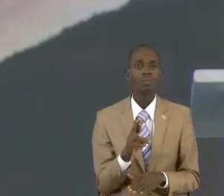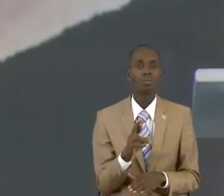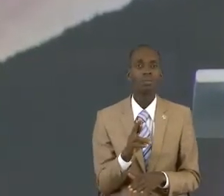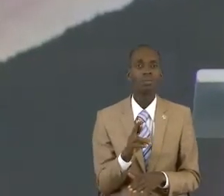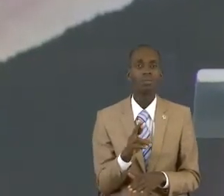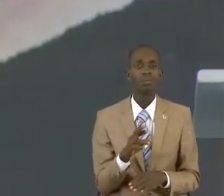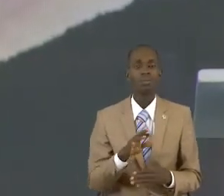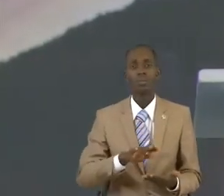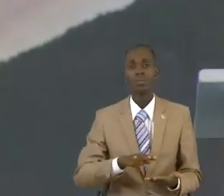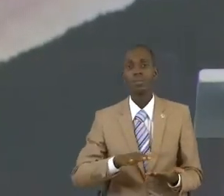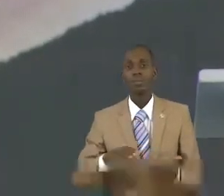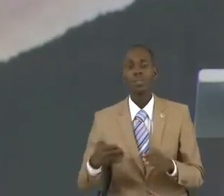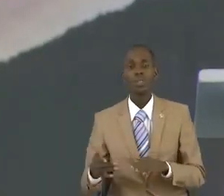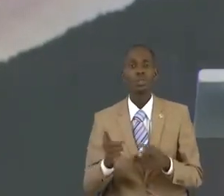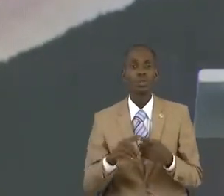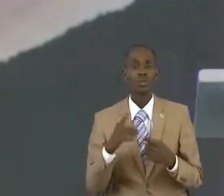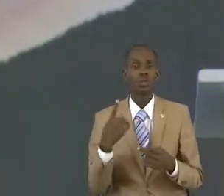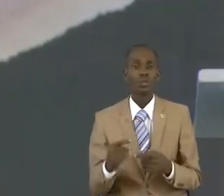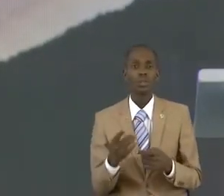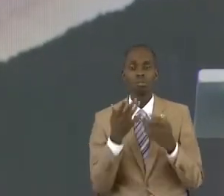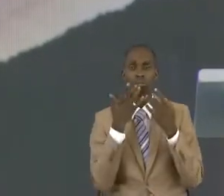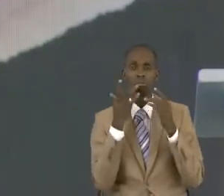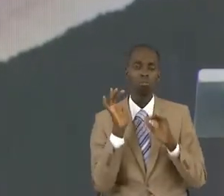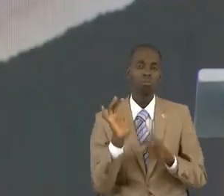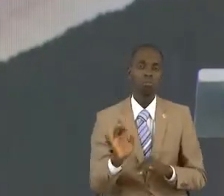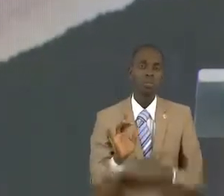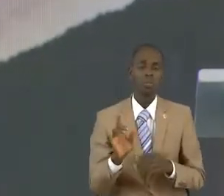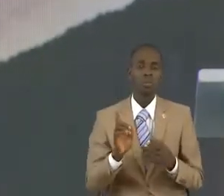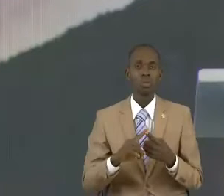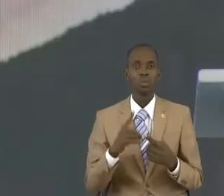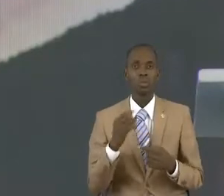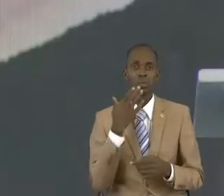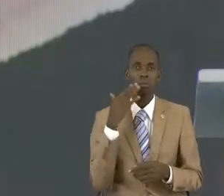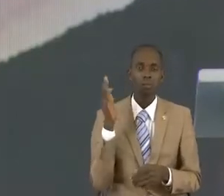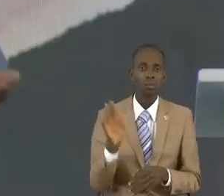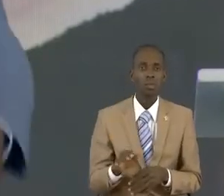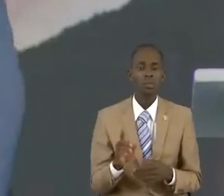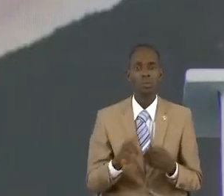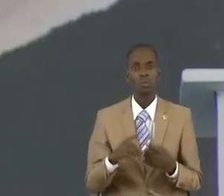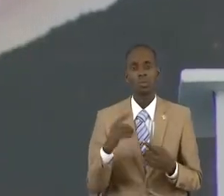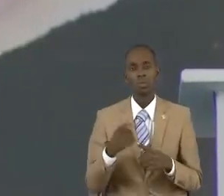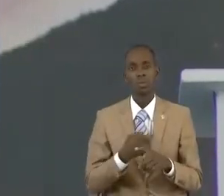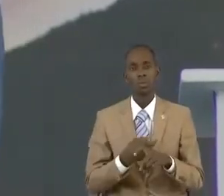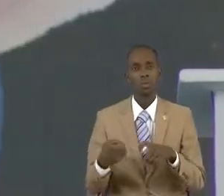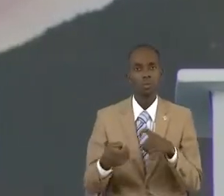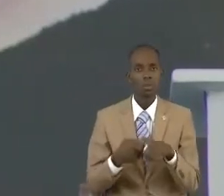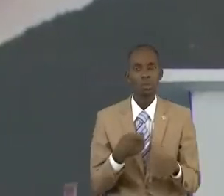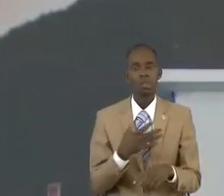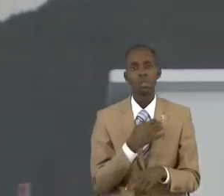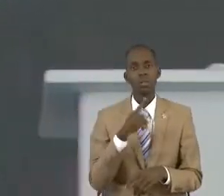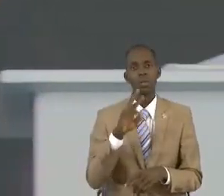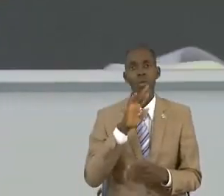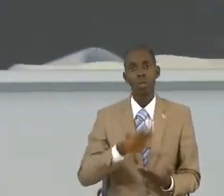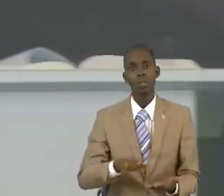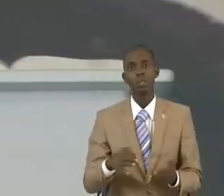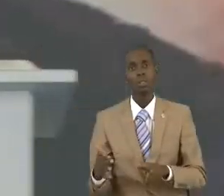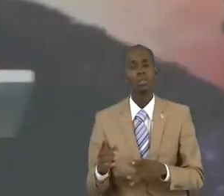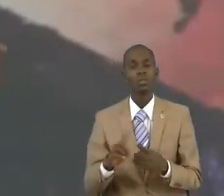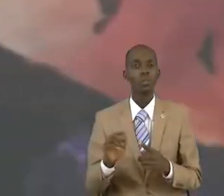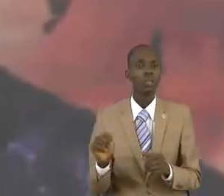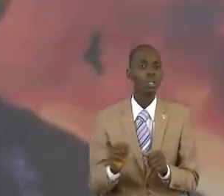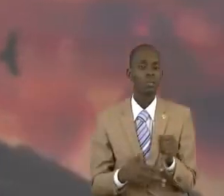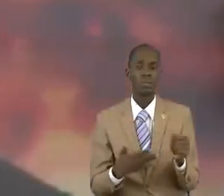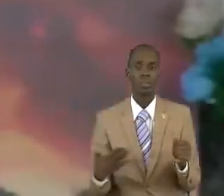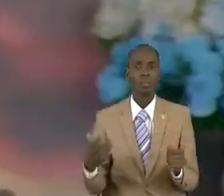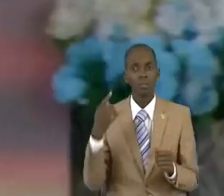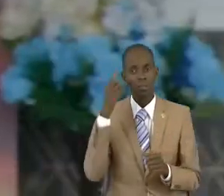the evil, and dead to the persecution, and you are dead to everything, for ye are dead,